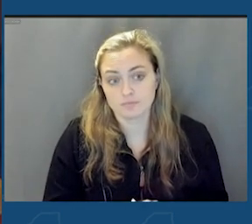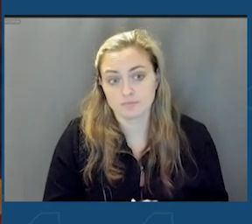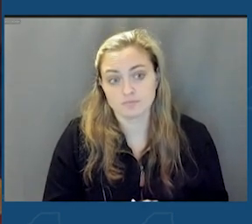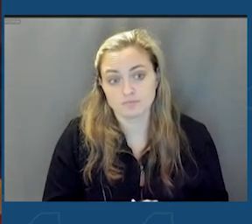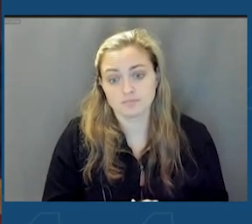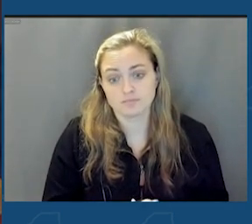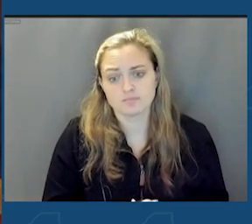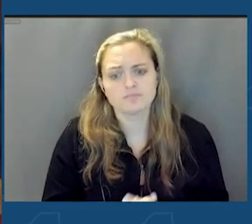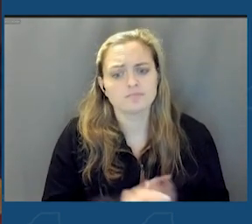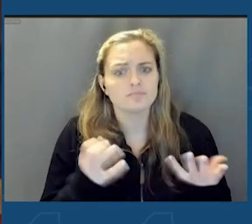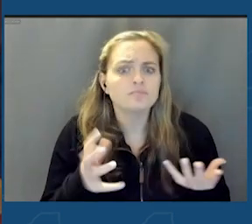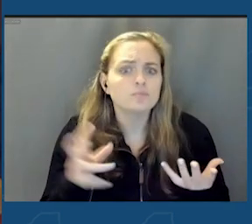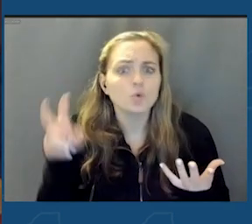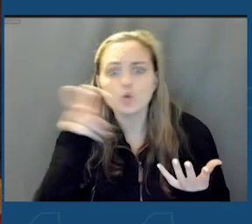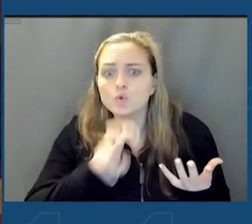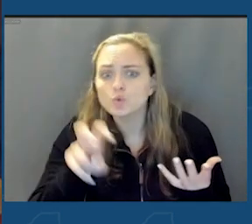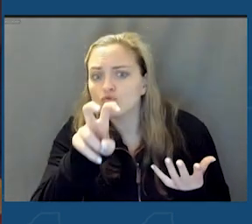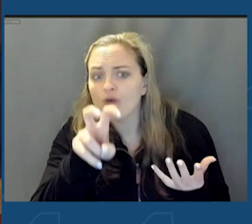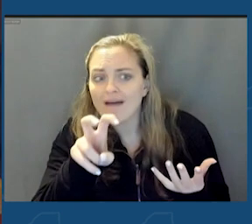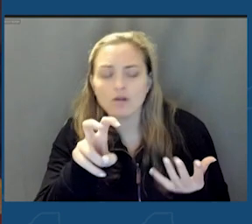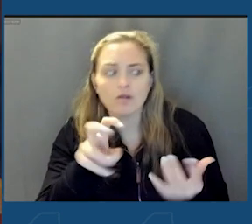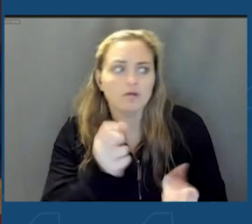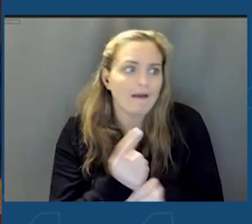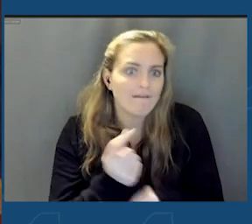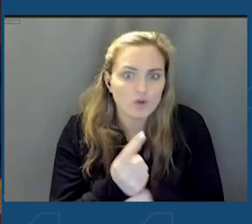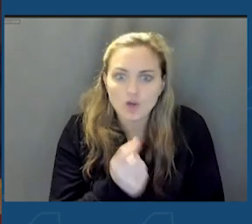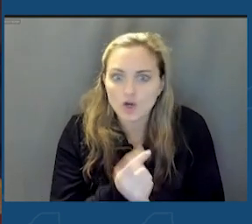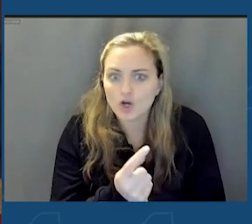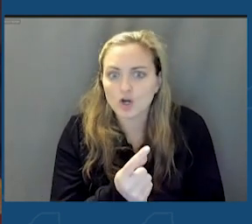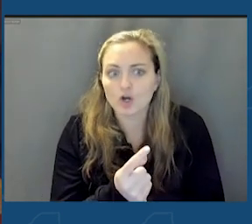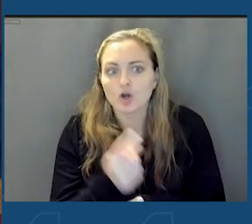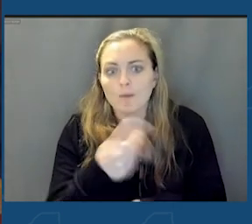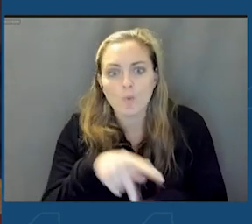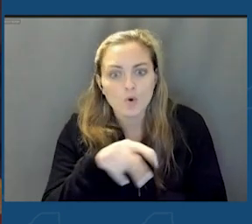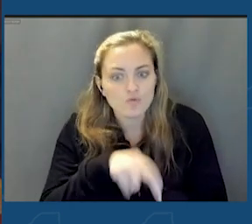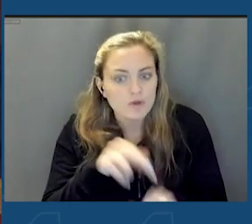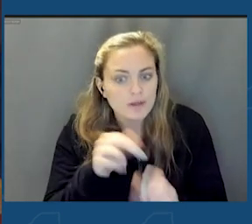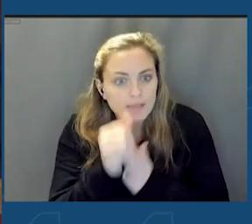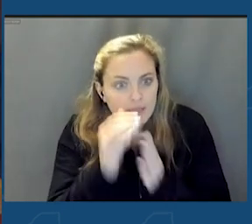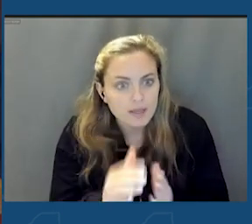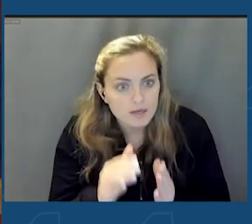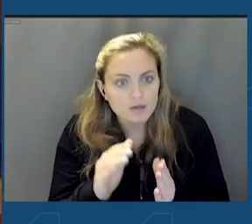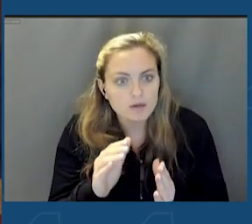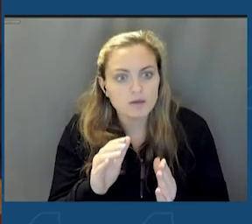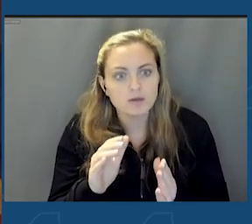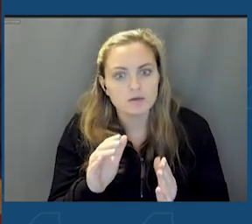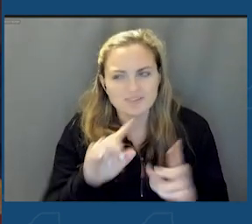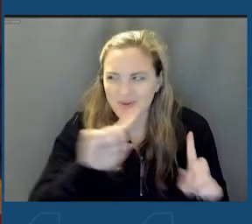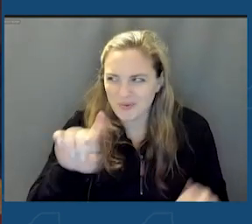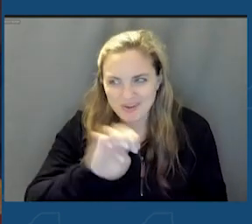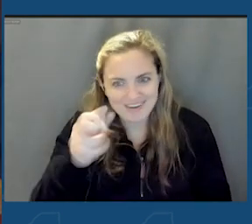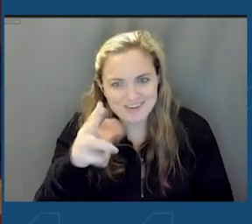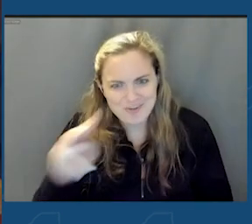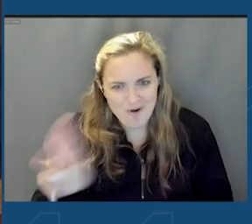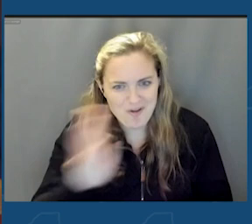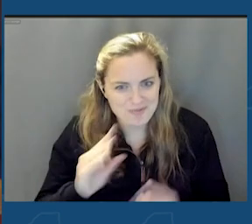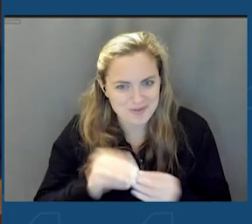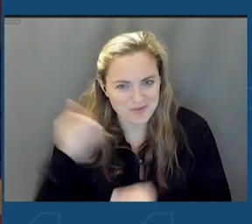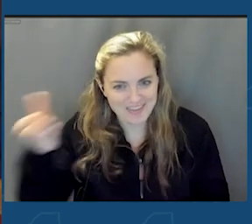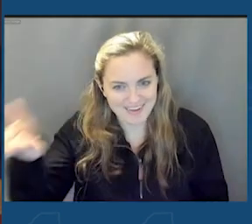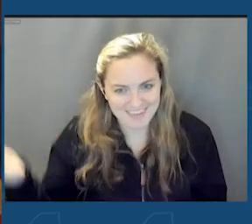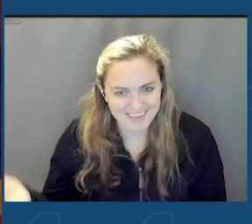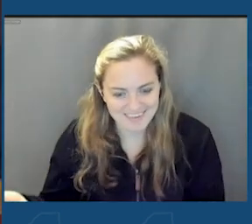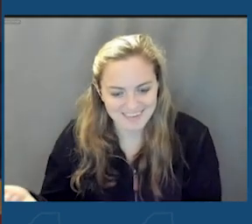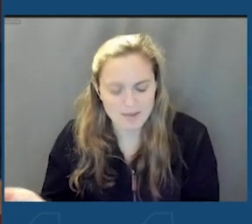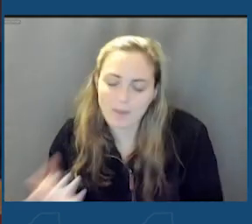So we travel to Somos every year to meet the Puerto Rican leaders. Like, why don't I just go up to East Harlem? There's more there. But I'll continue to